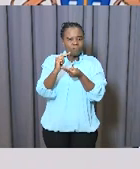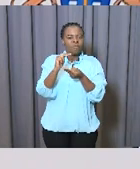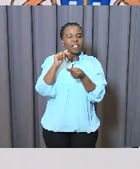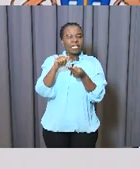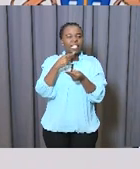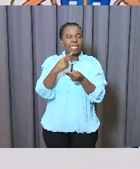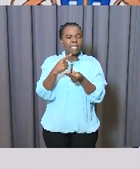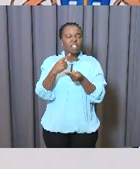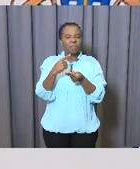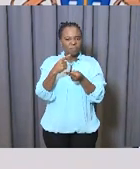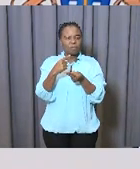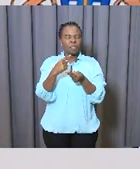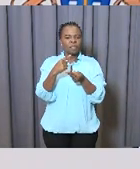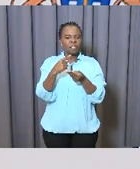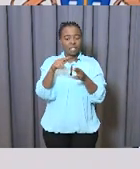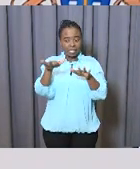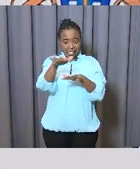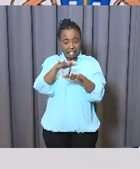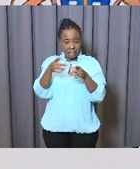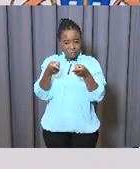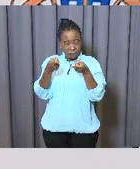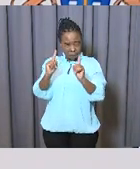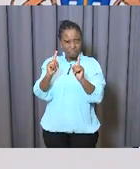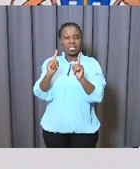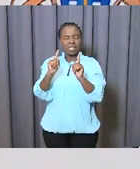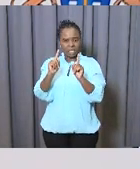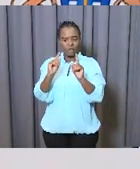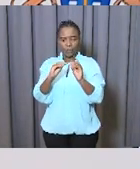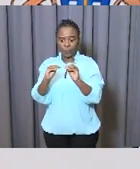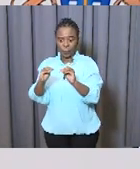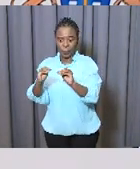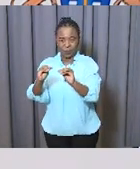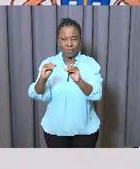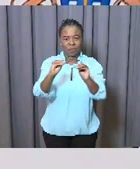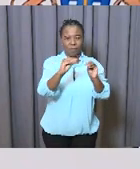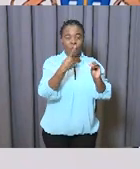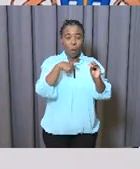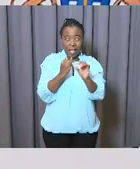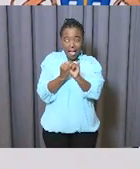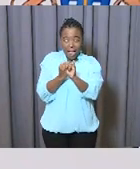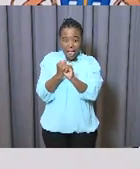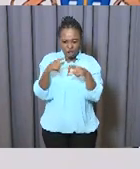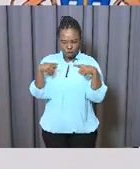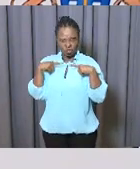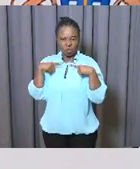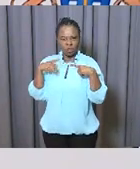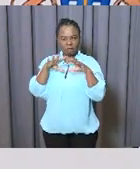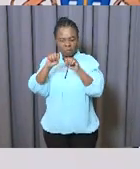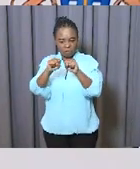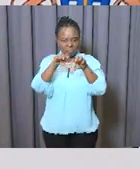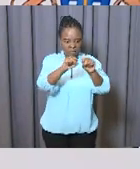are shifting. We want to get there early enough in those areas that are emerging as